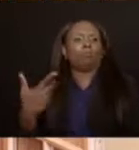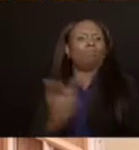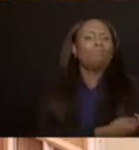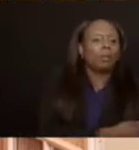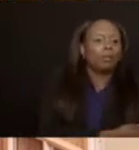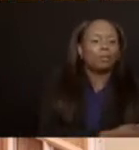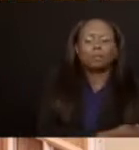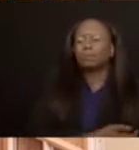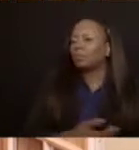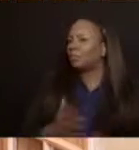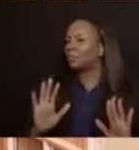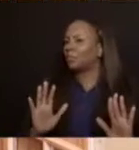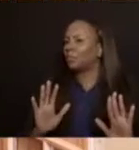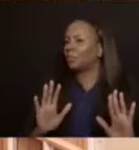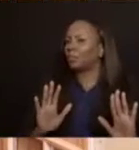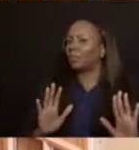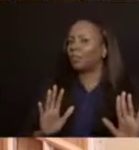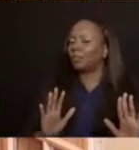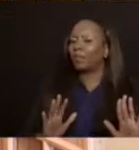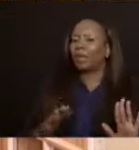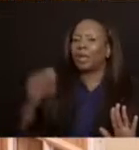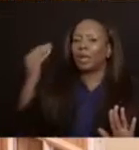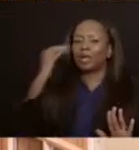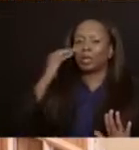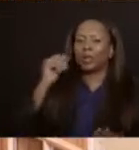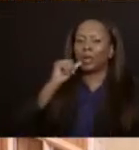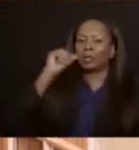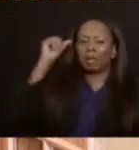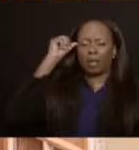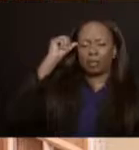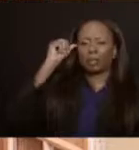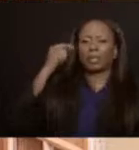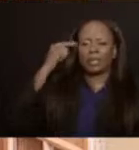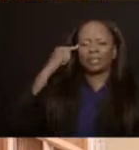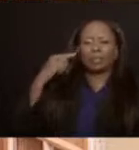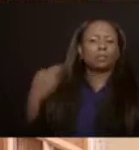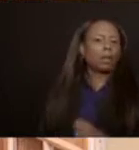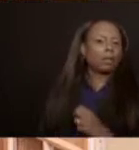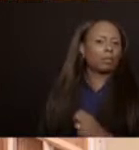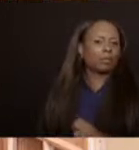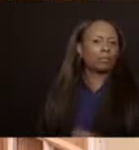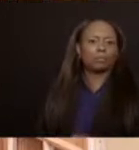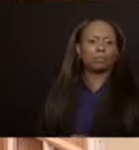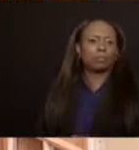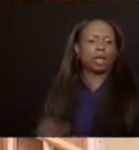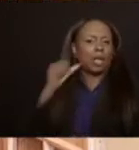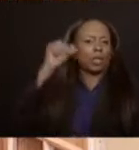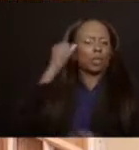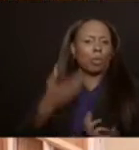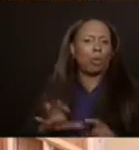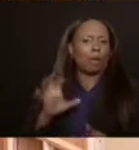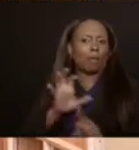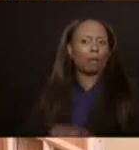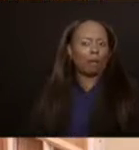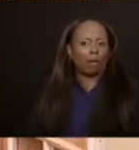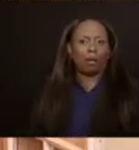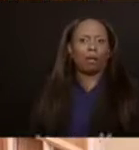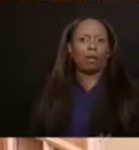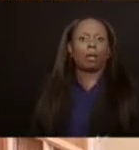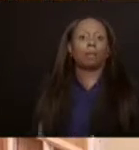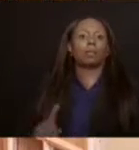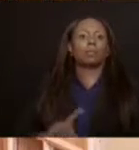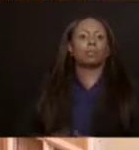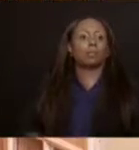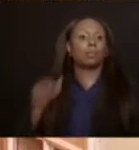for adults. And we've said that we're not going there with adults. But by the same token, I also have to remind you that we